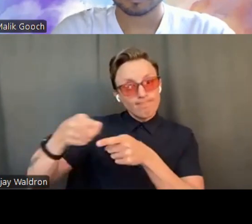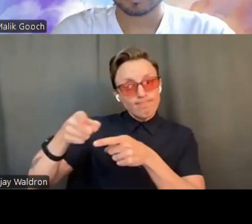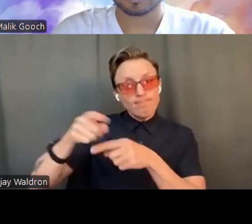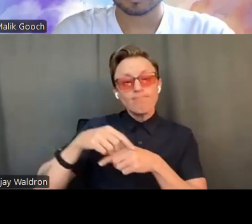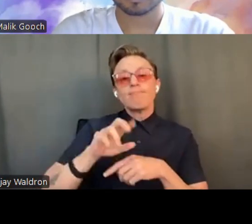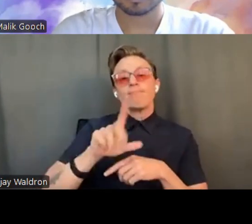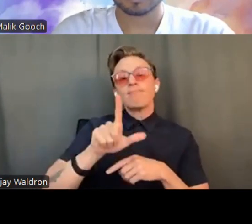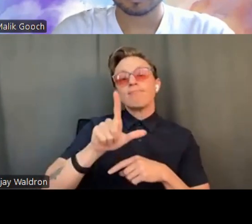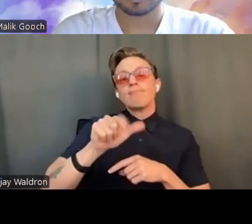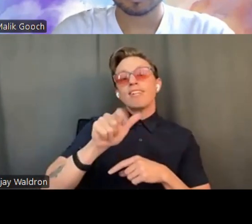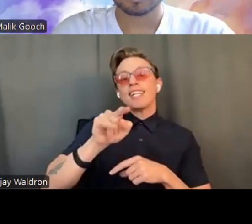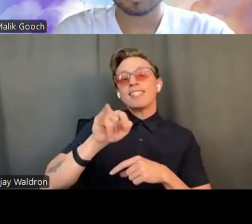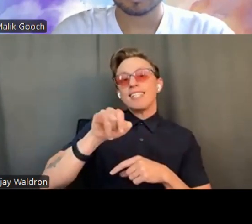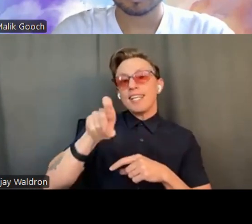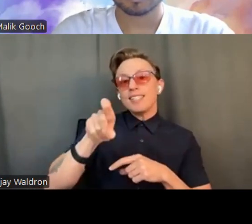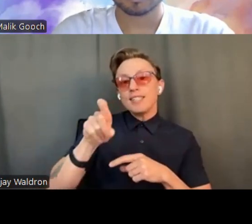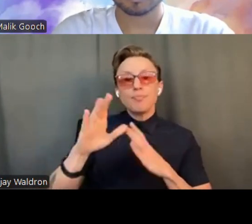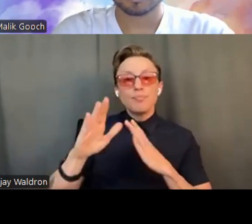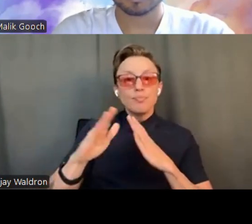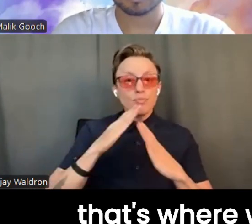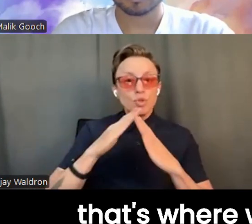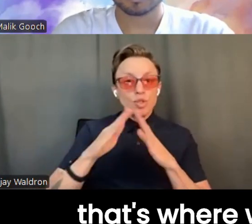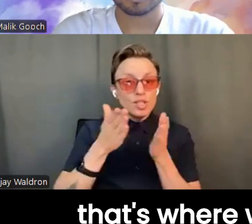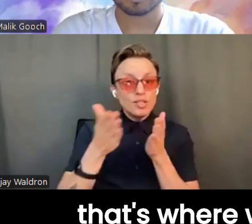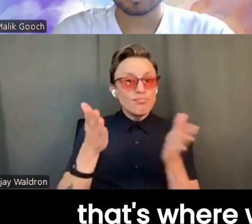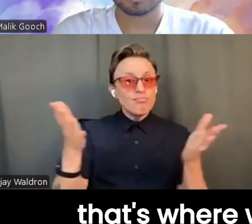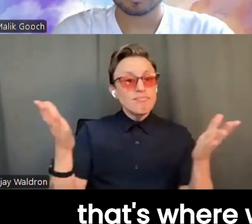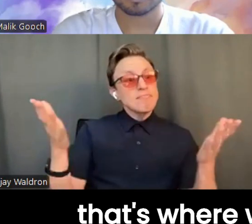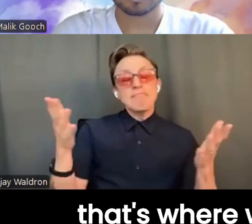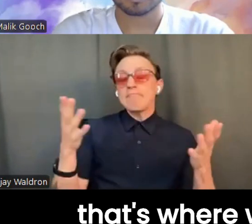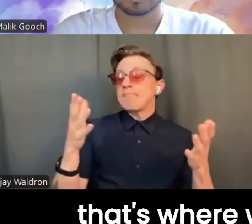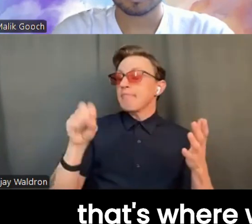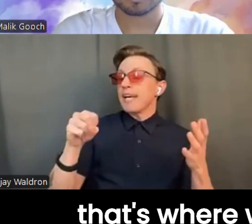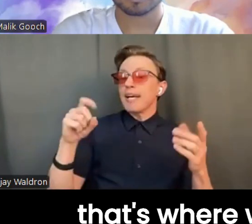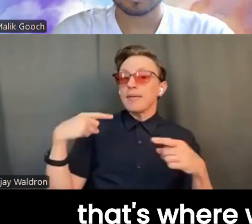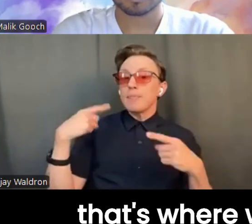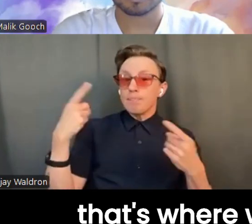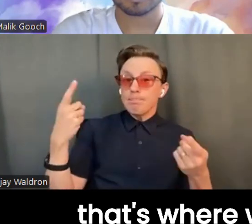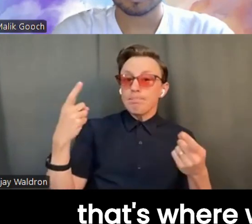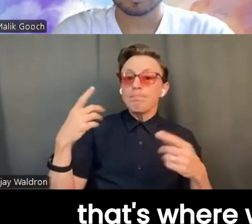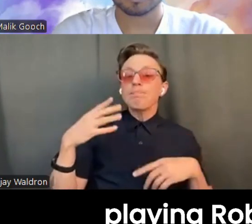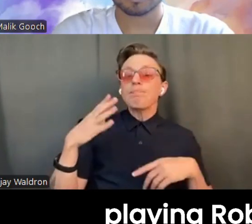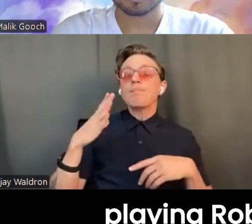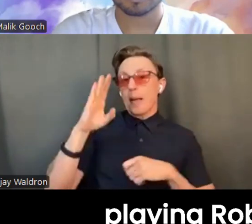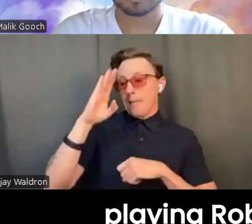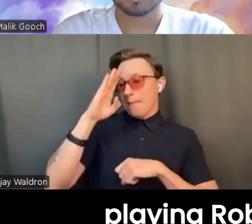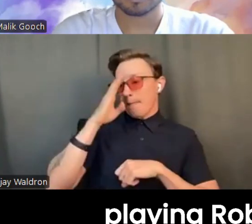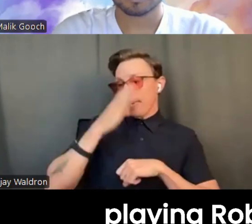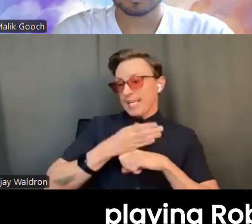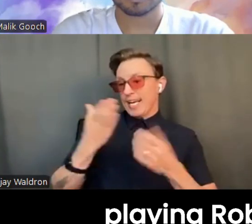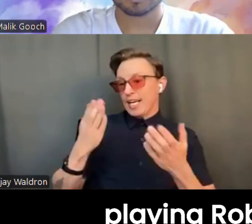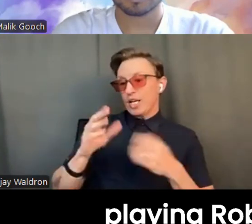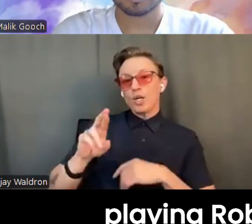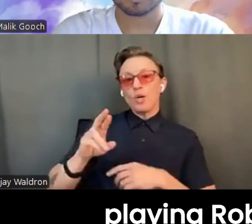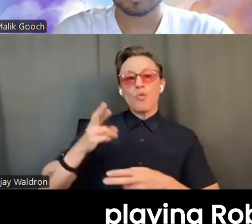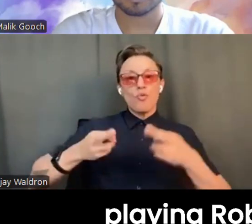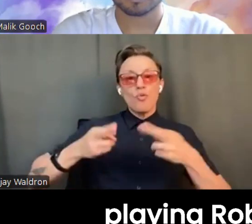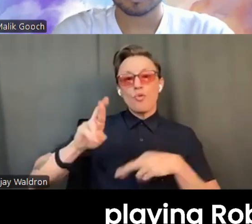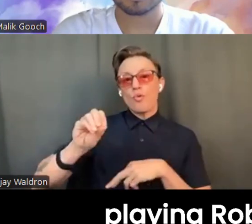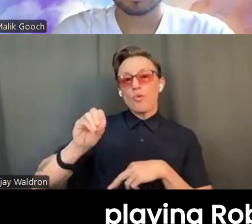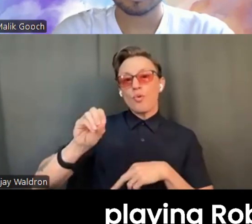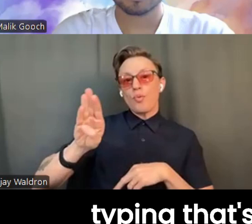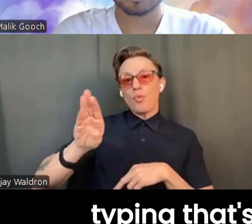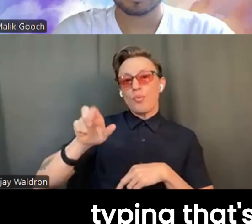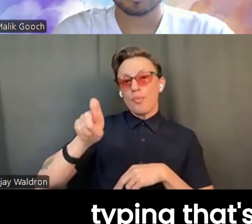Latinx communities. And yeah, that's where we're at. I do have my son here next to me playing Roblox. So if you hear some